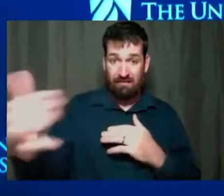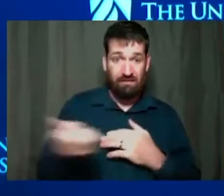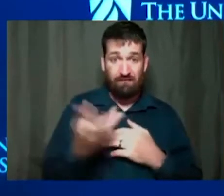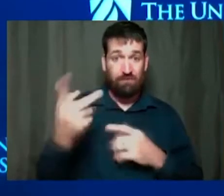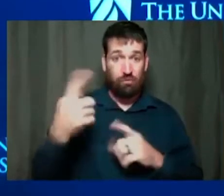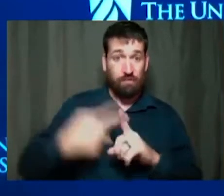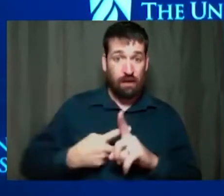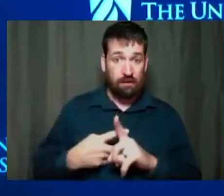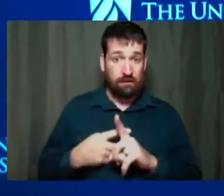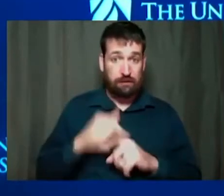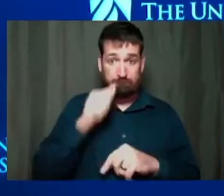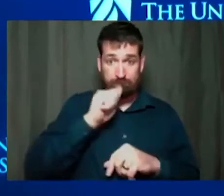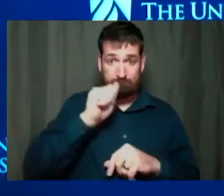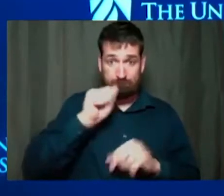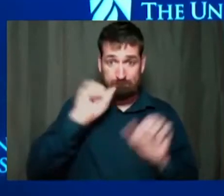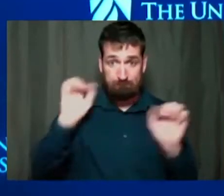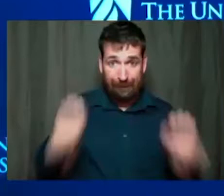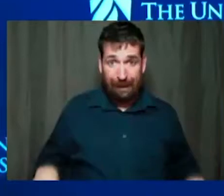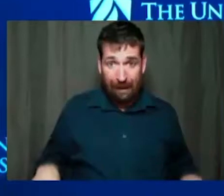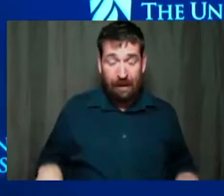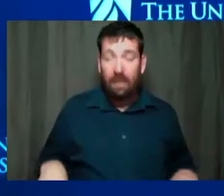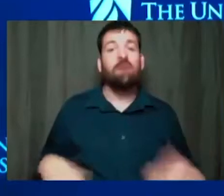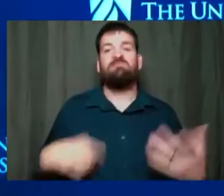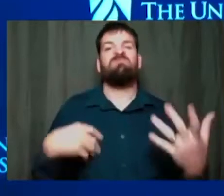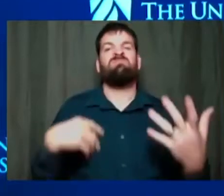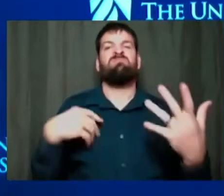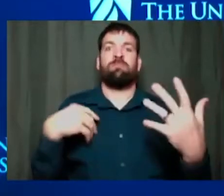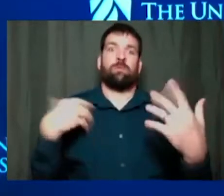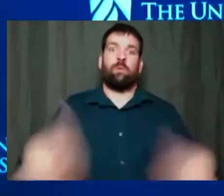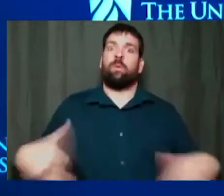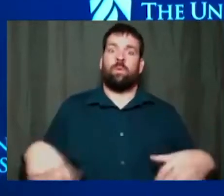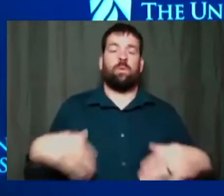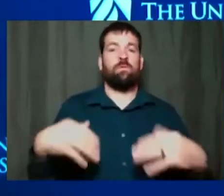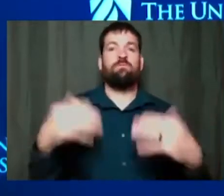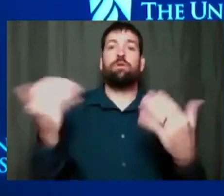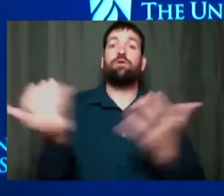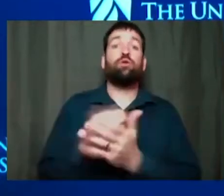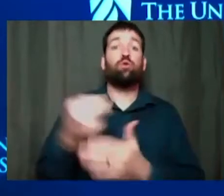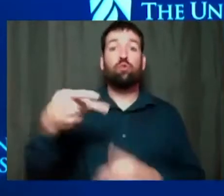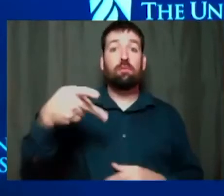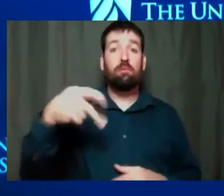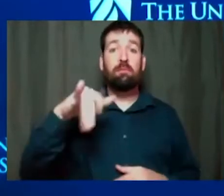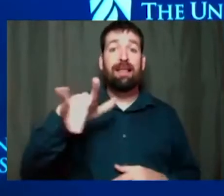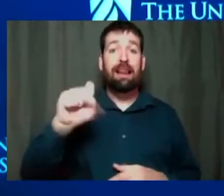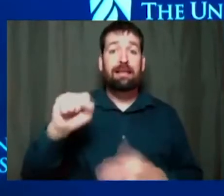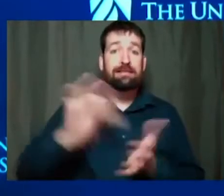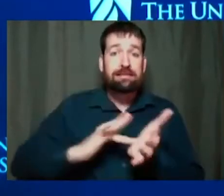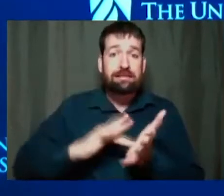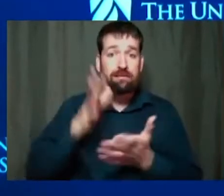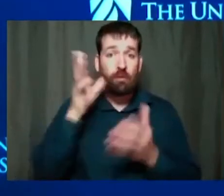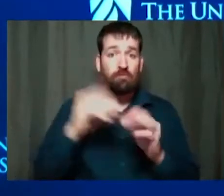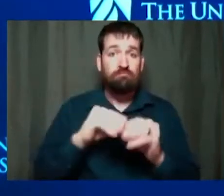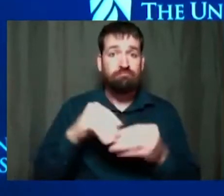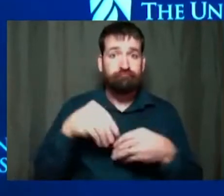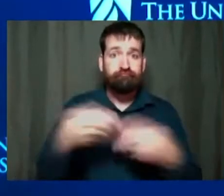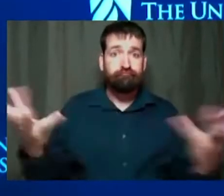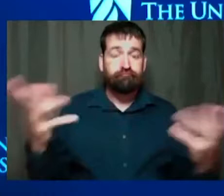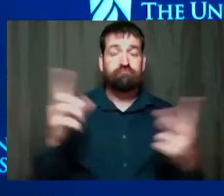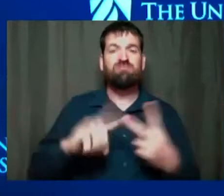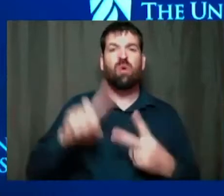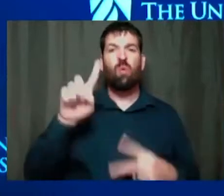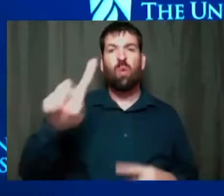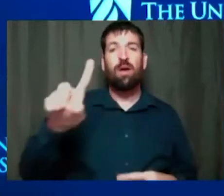different story. And here's why. Because I think the new pills are going to come out. I think that's going to be a game changer. We got about 1.3 million people a day